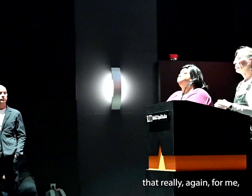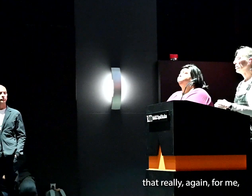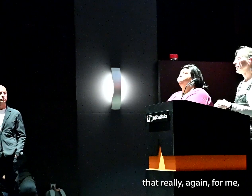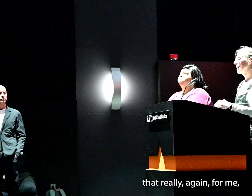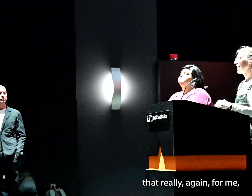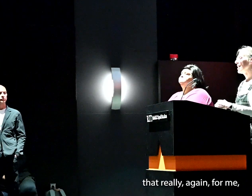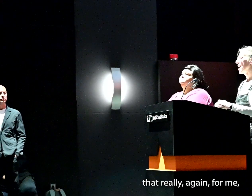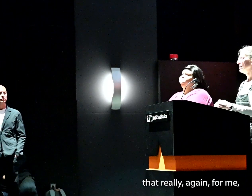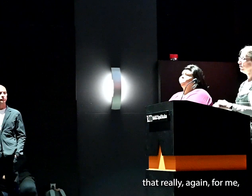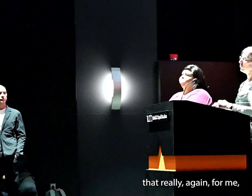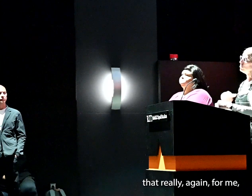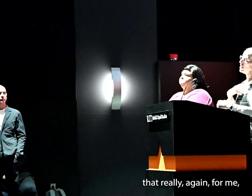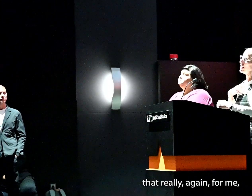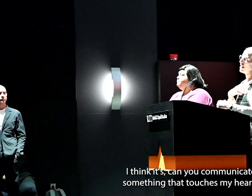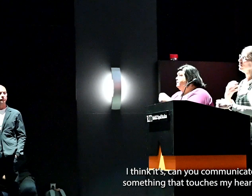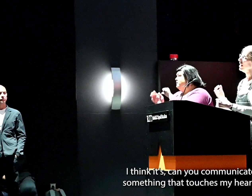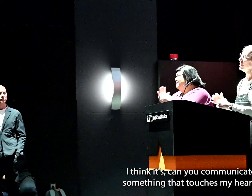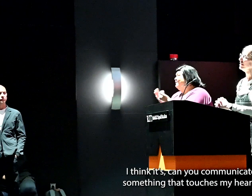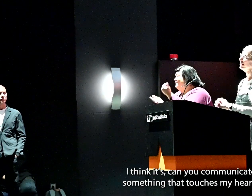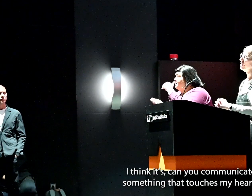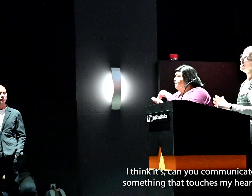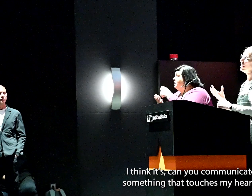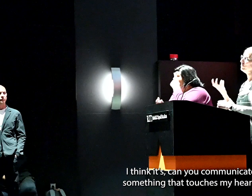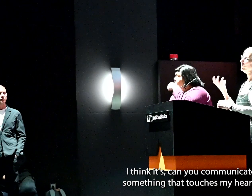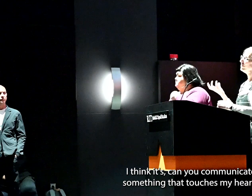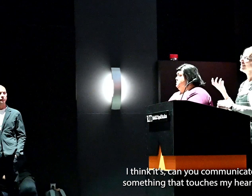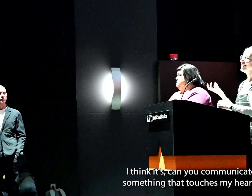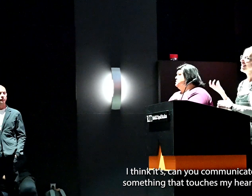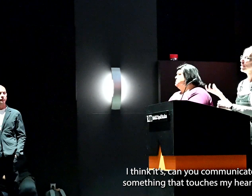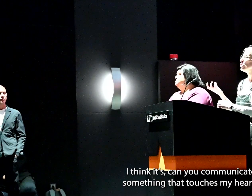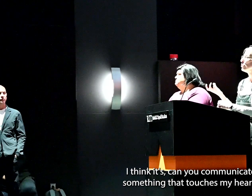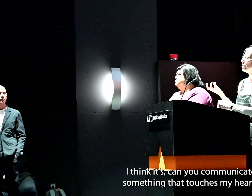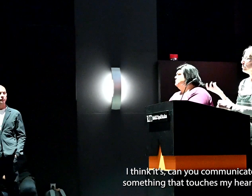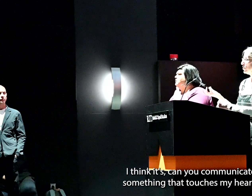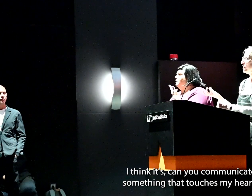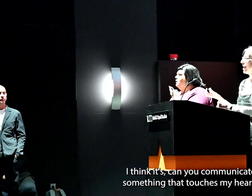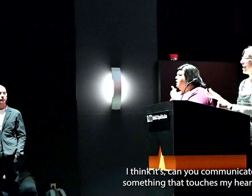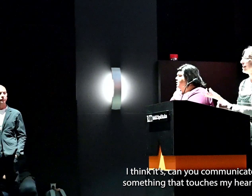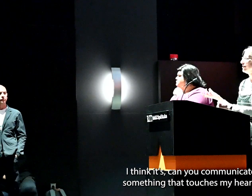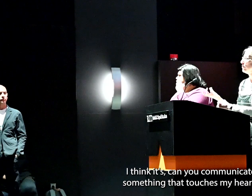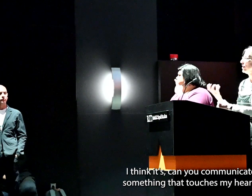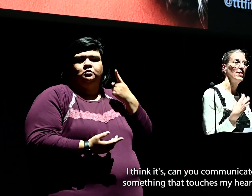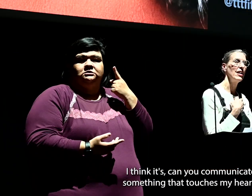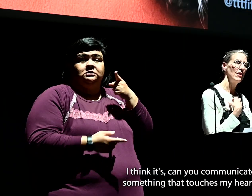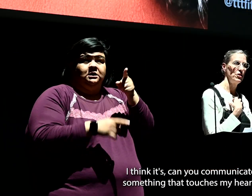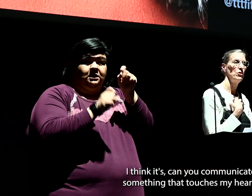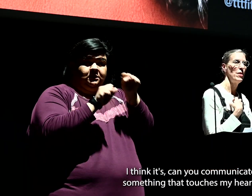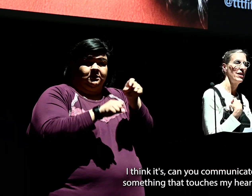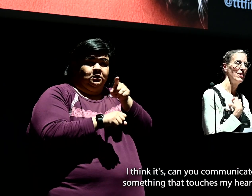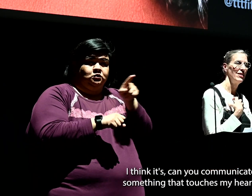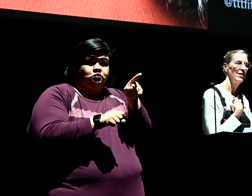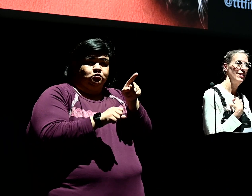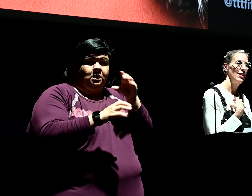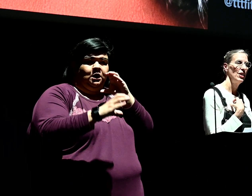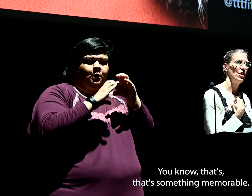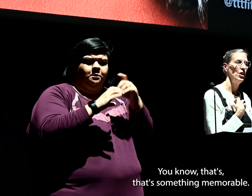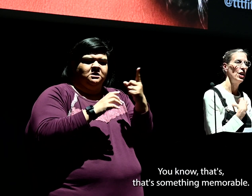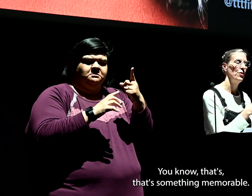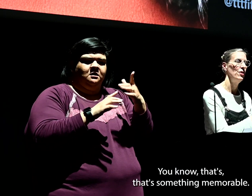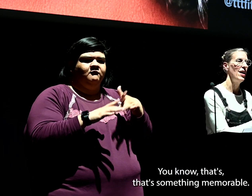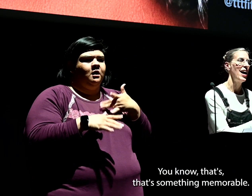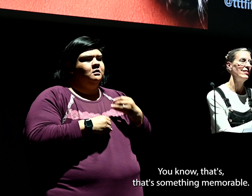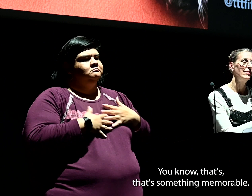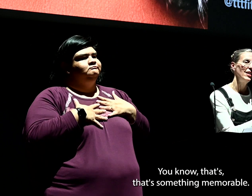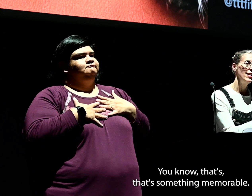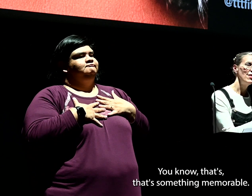That really, again, for me, I think it's can you communicate something that touches my heart? You